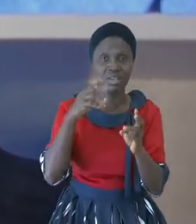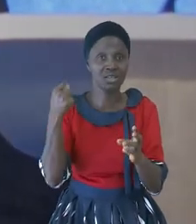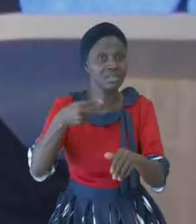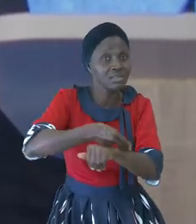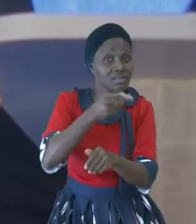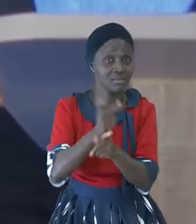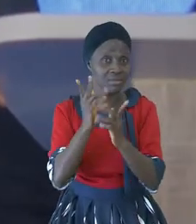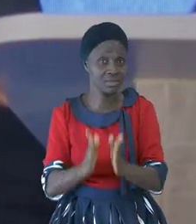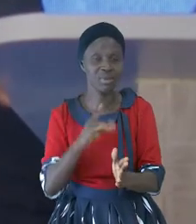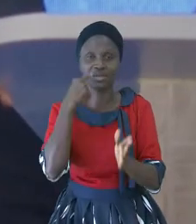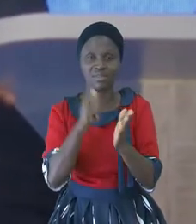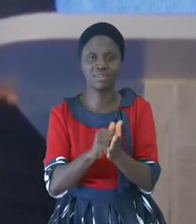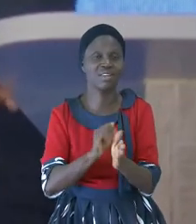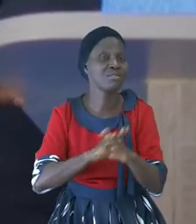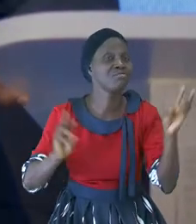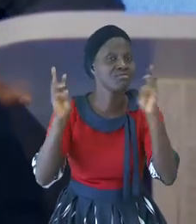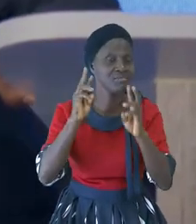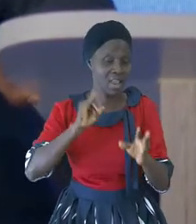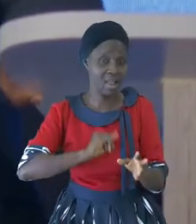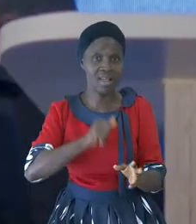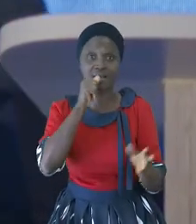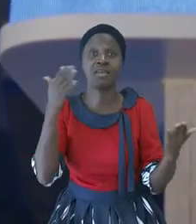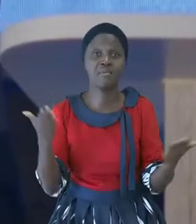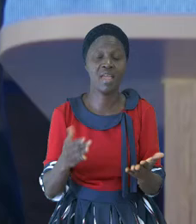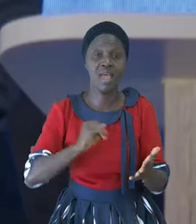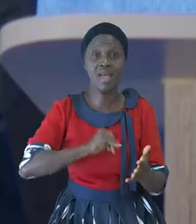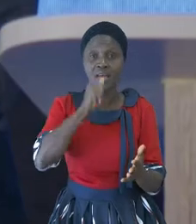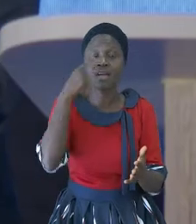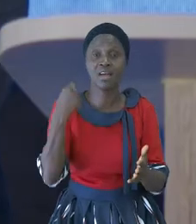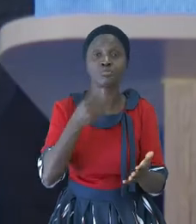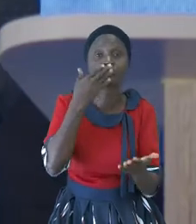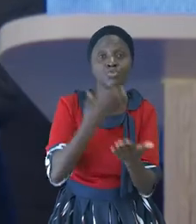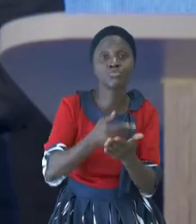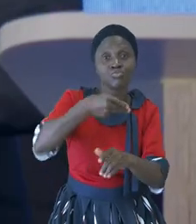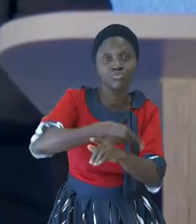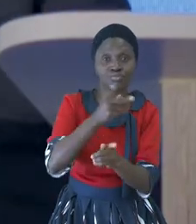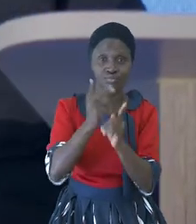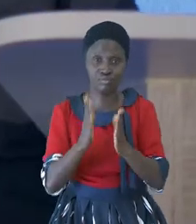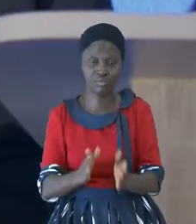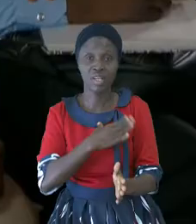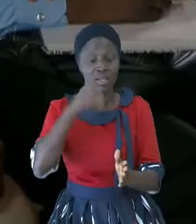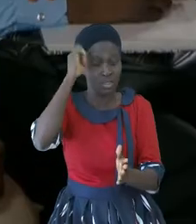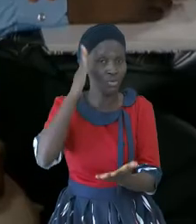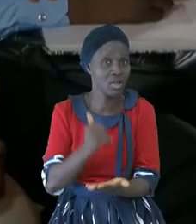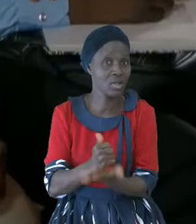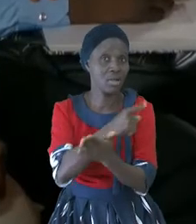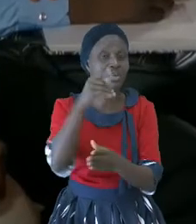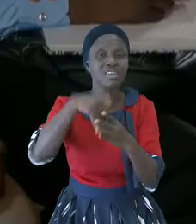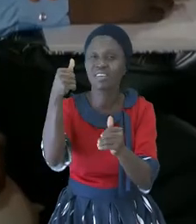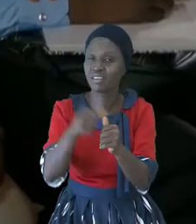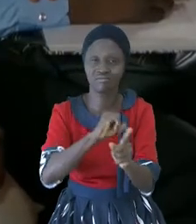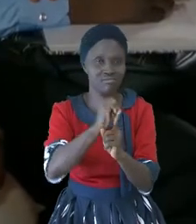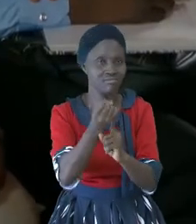I am the good shepherd. And he will see you through in every situation in Jesus'